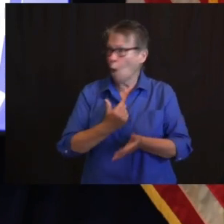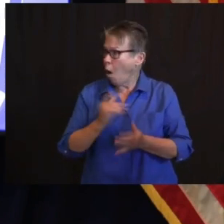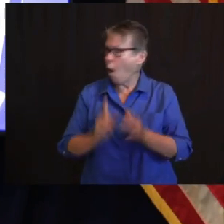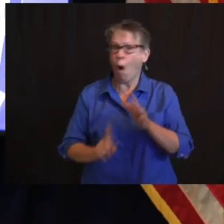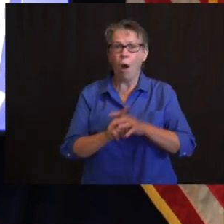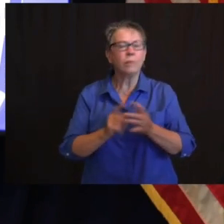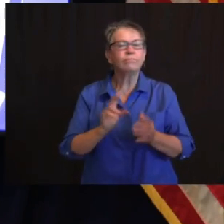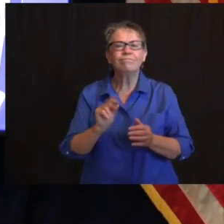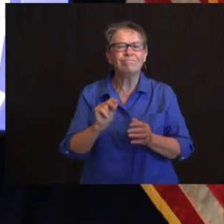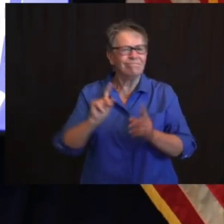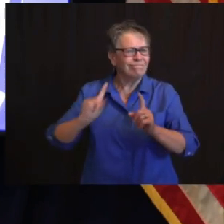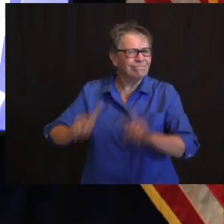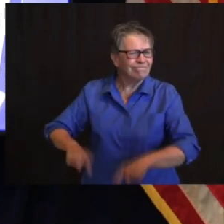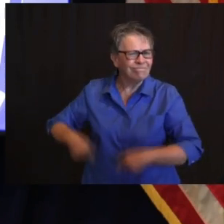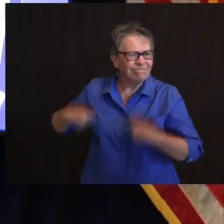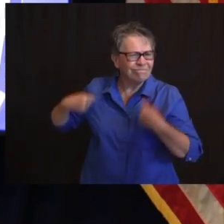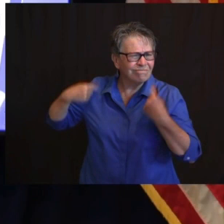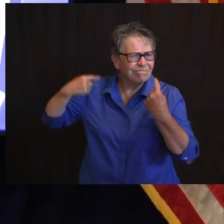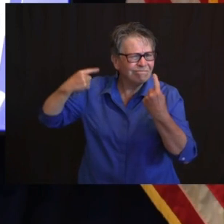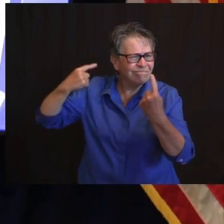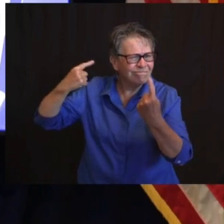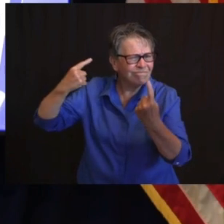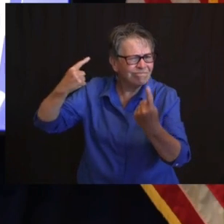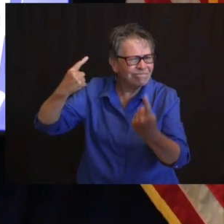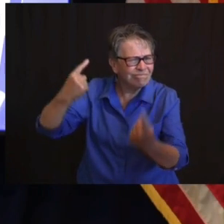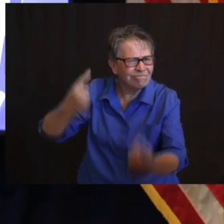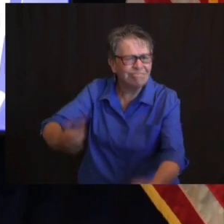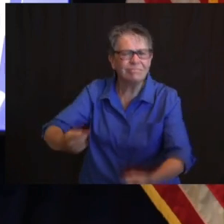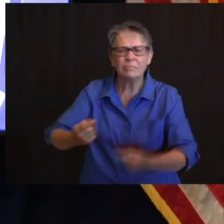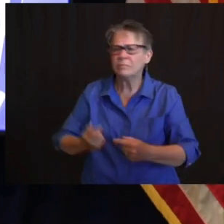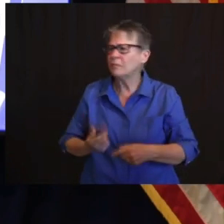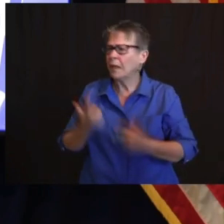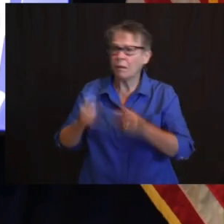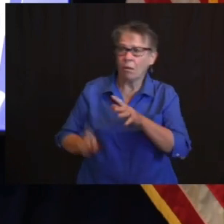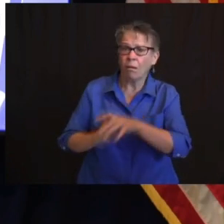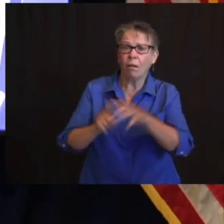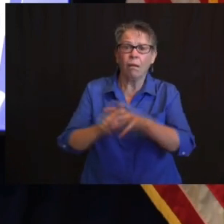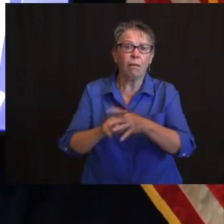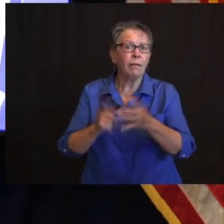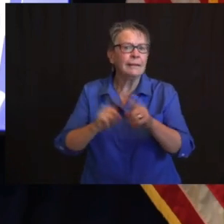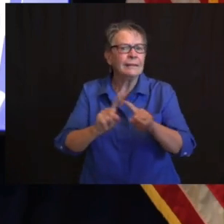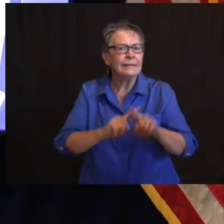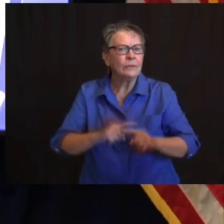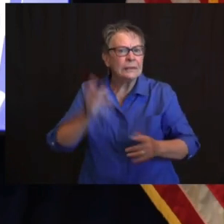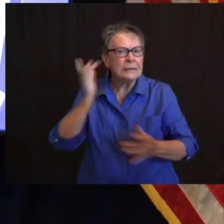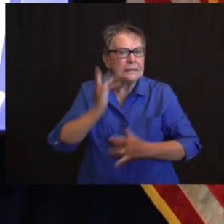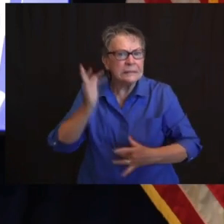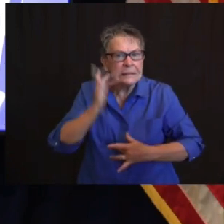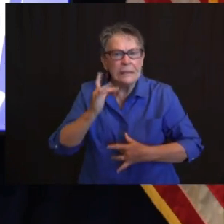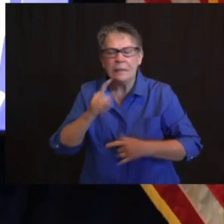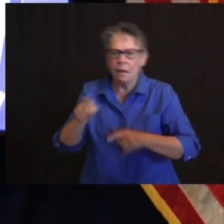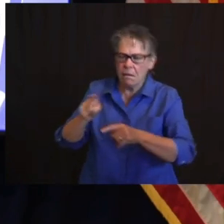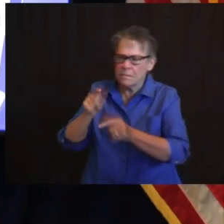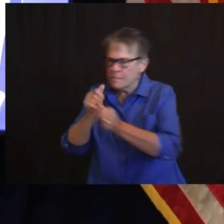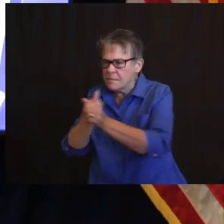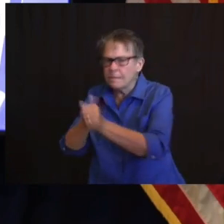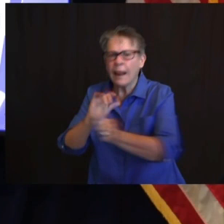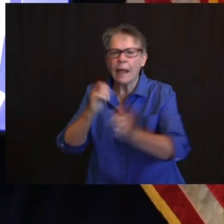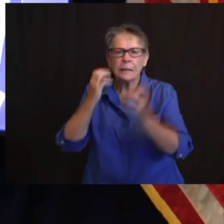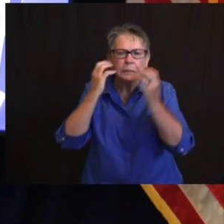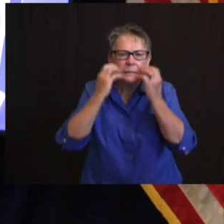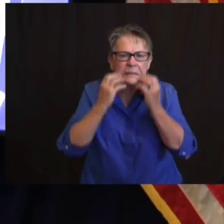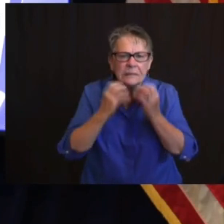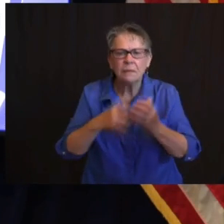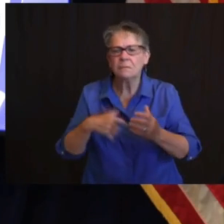by health departments everywhere to reach people who have tested positive for an infectious disease like measles or